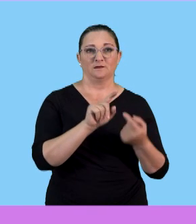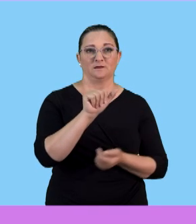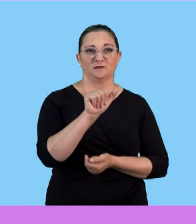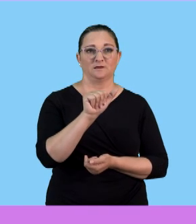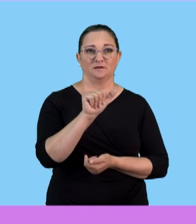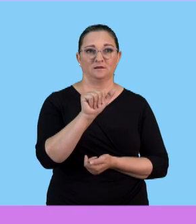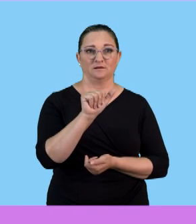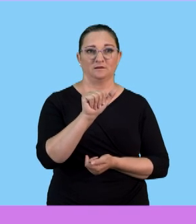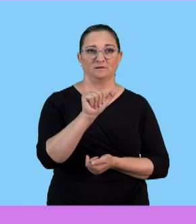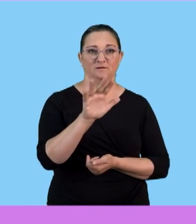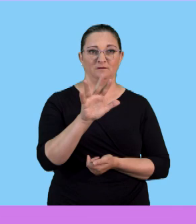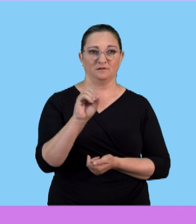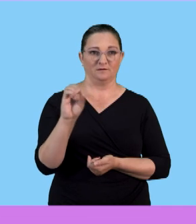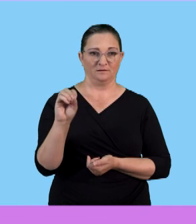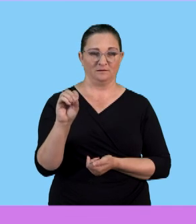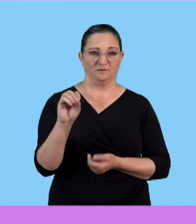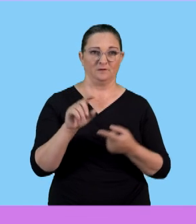3,267 plus